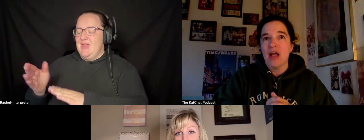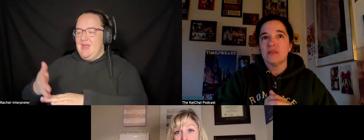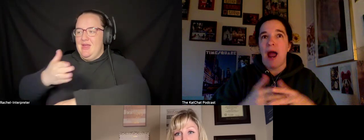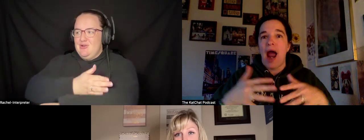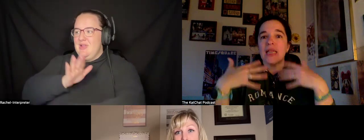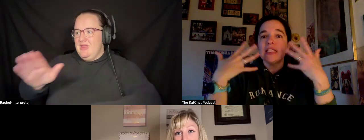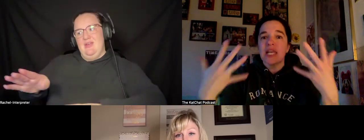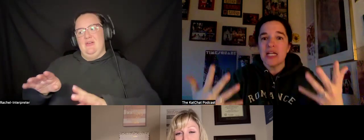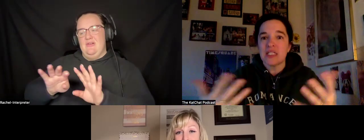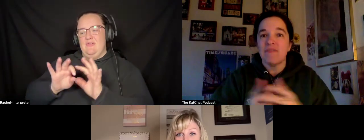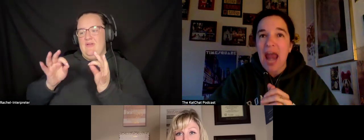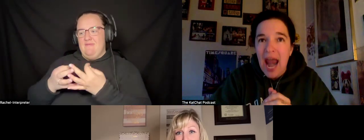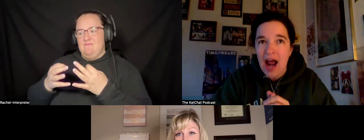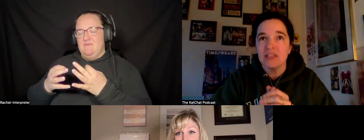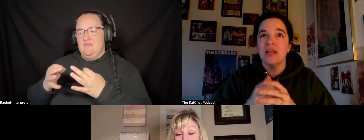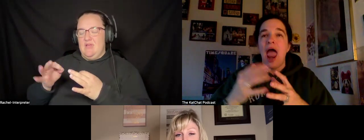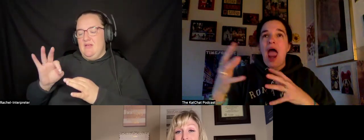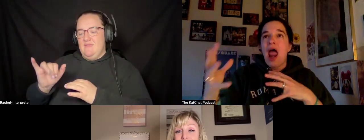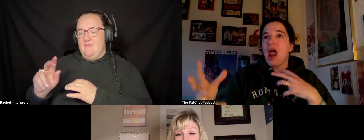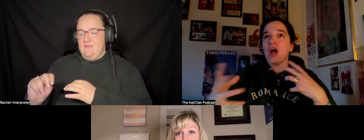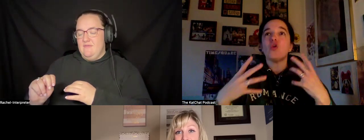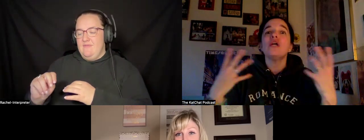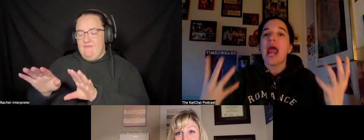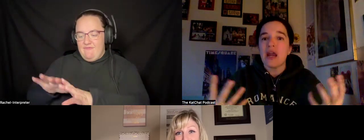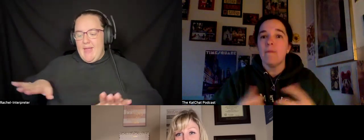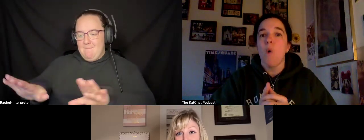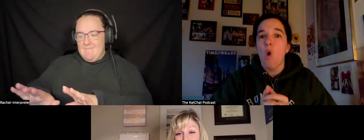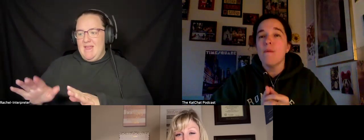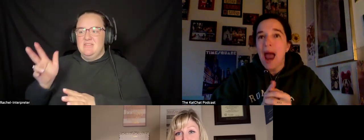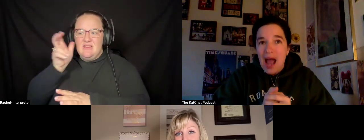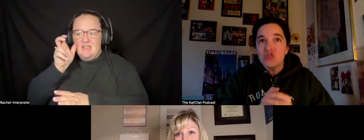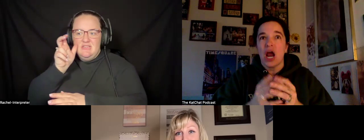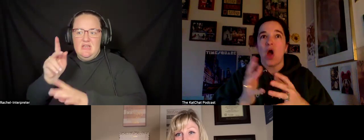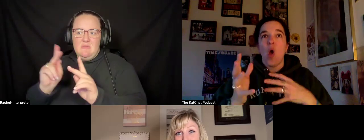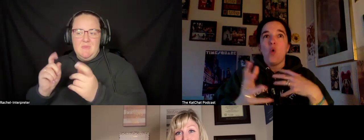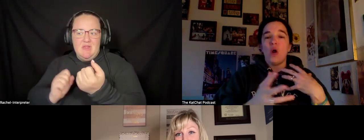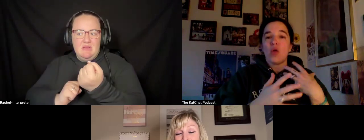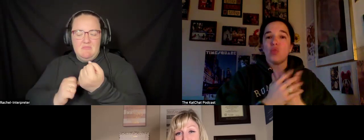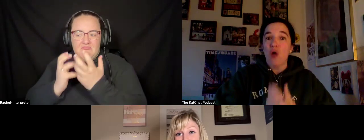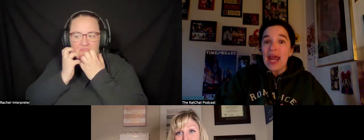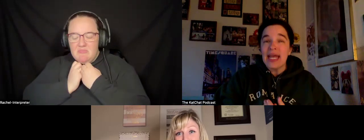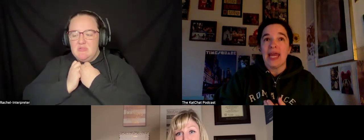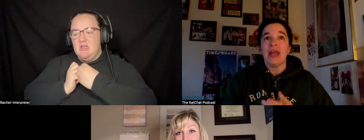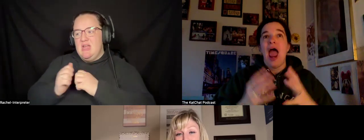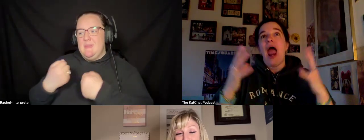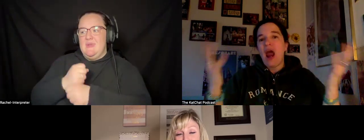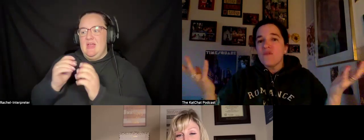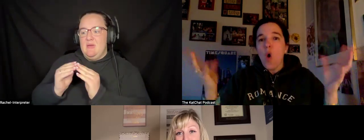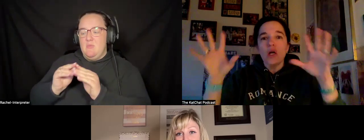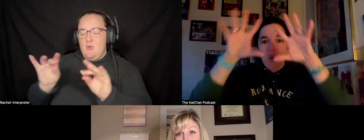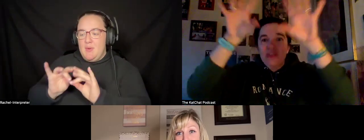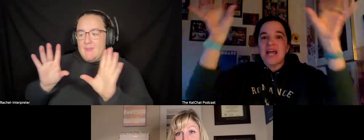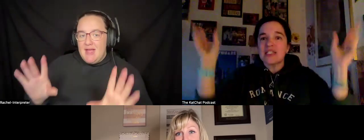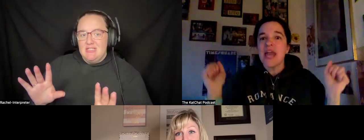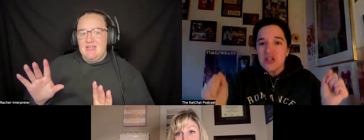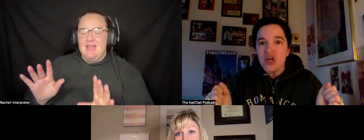band base by listening to the band and creating more magic with writing. And of